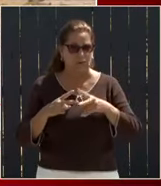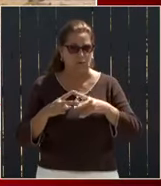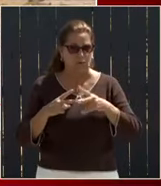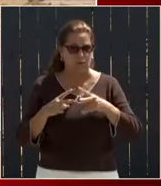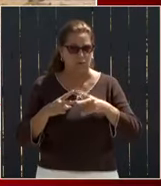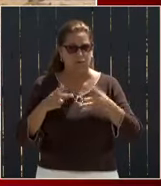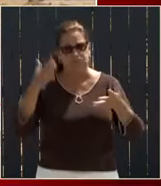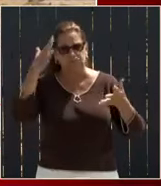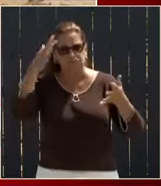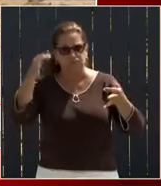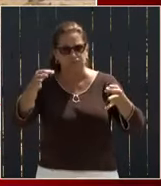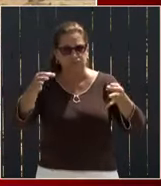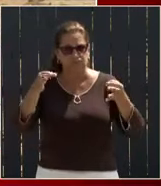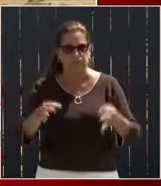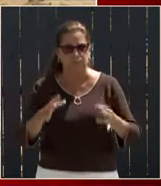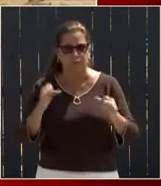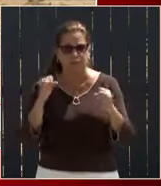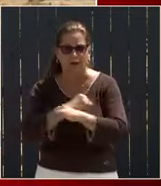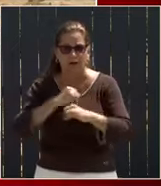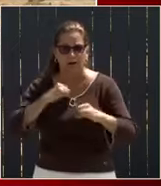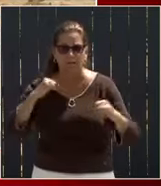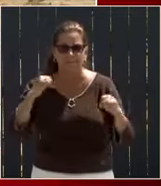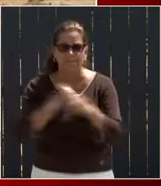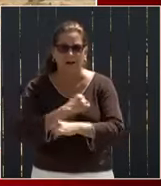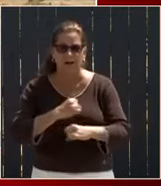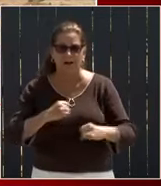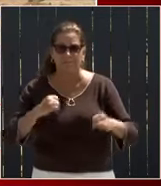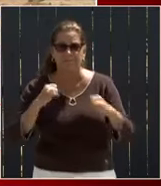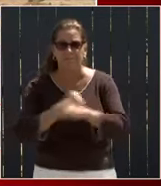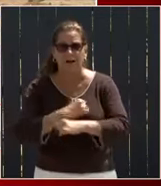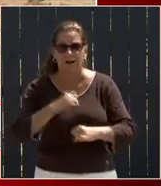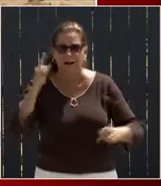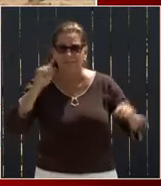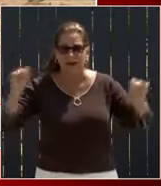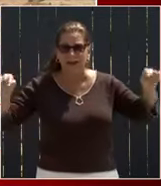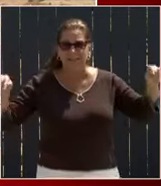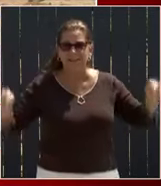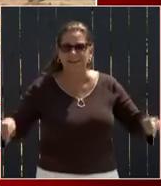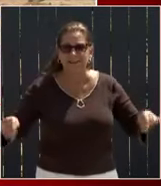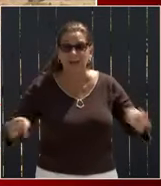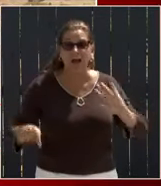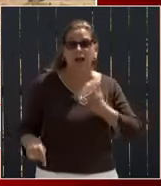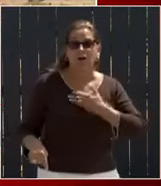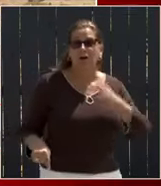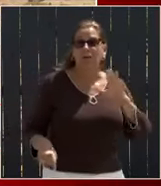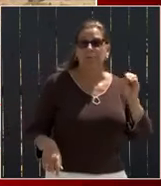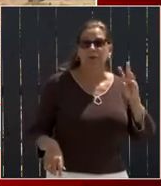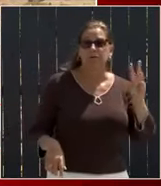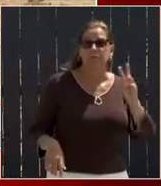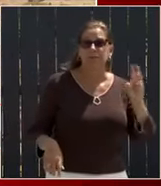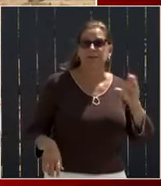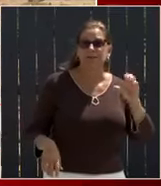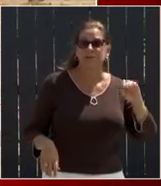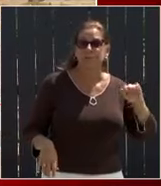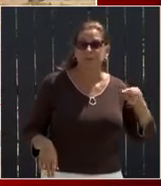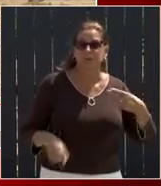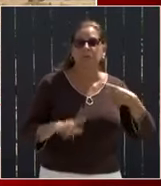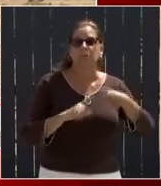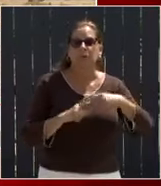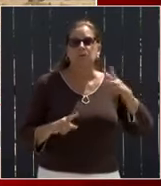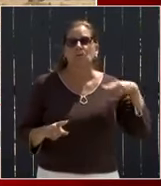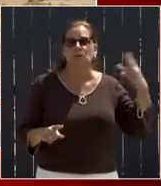Skyland partnership led by Rappaport and W.C. Smith companies, along with Washington East, Marshall Heights, and